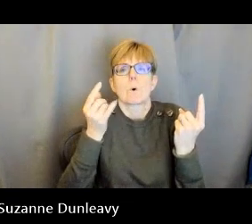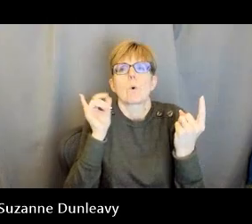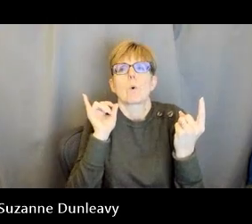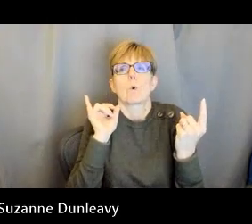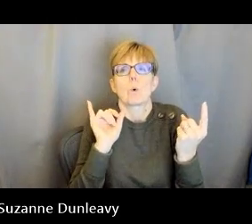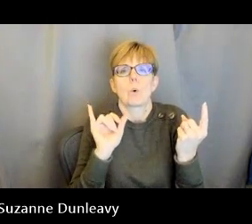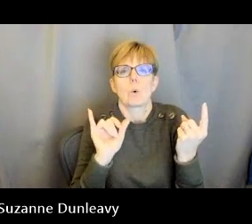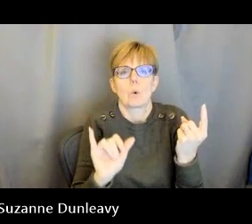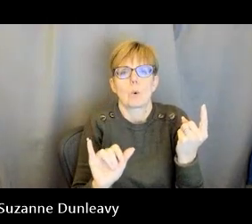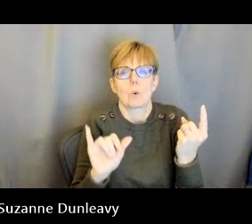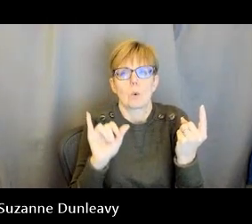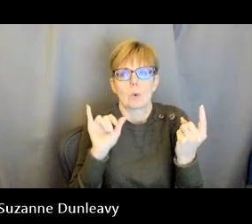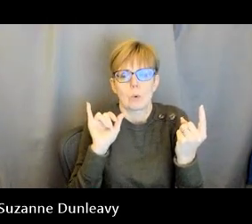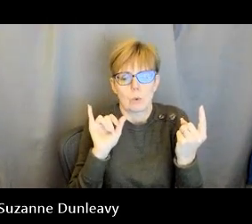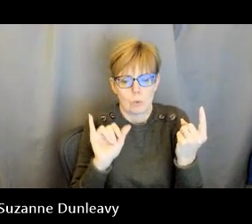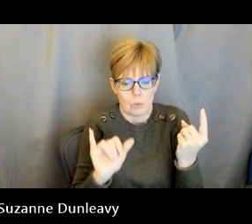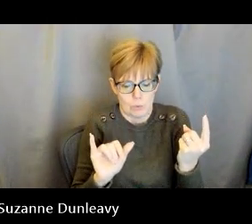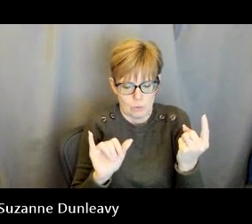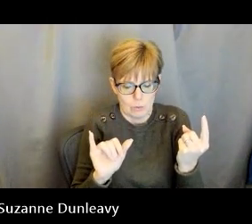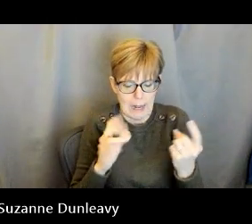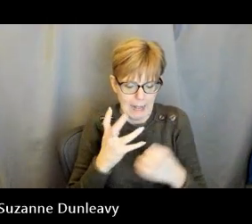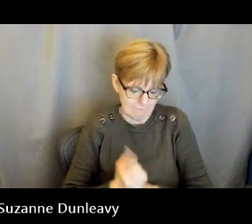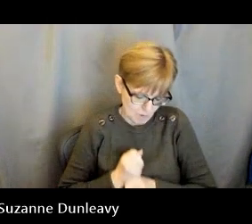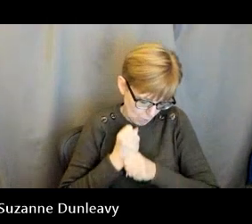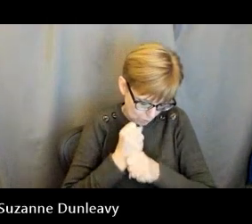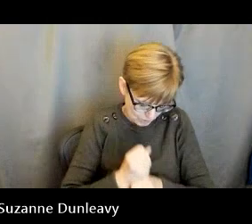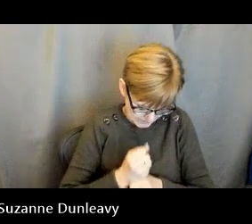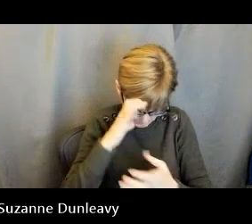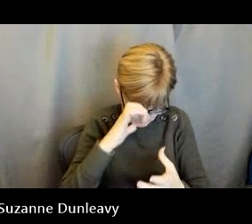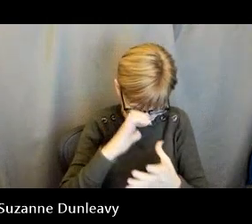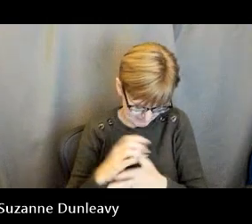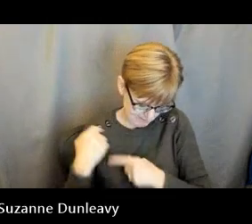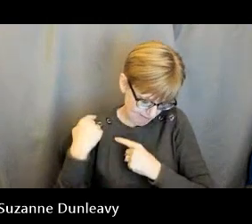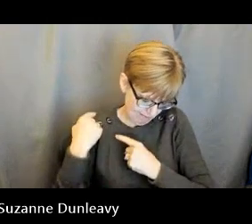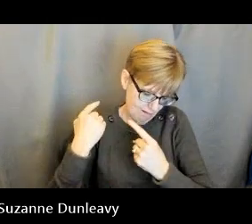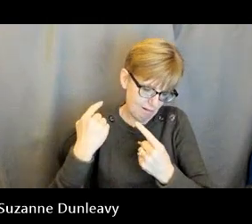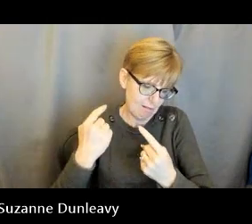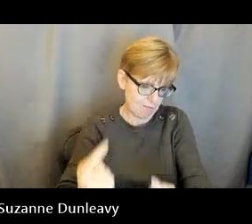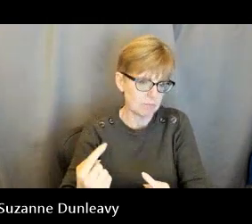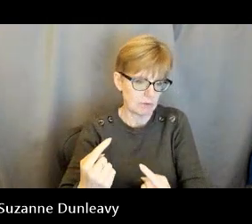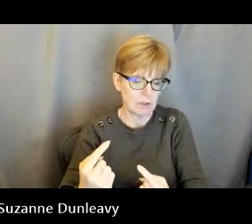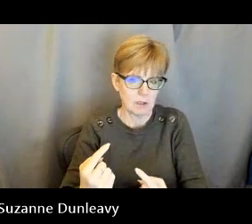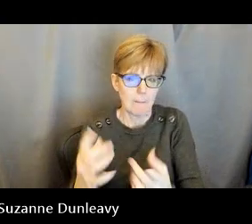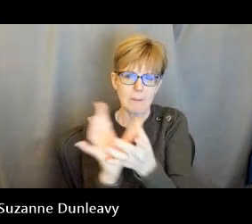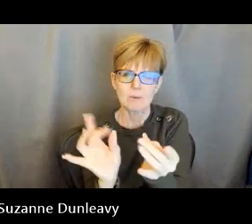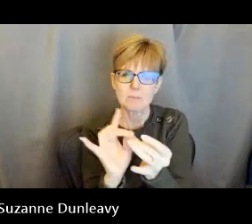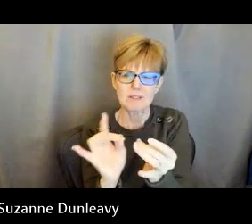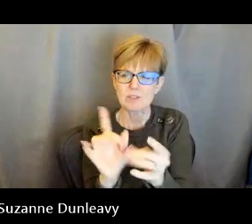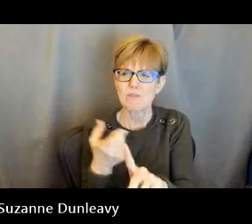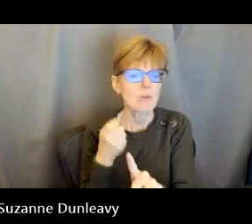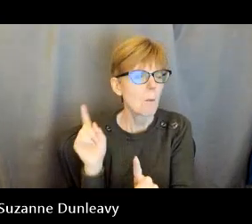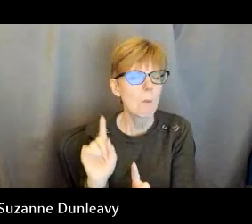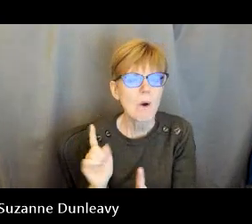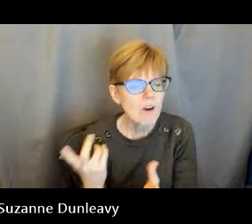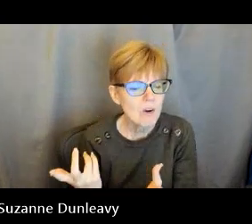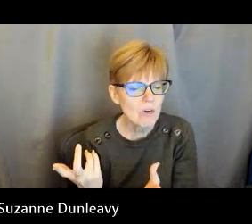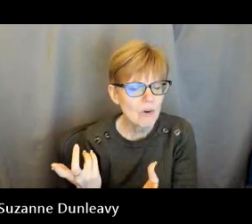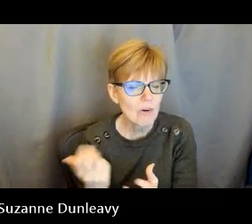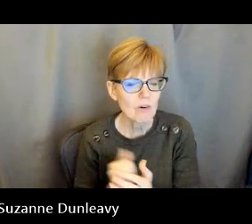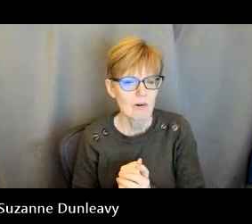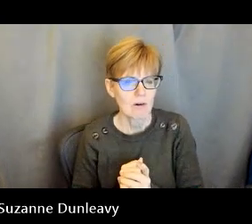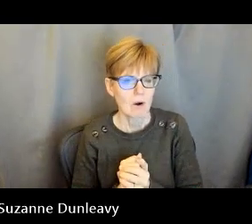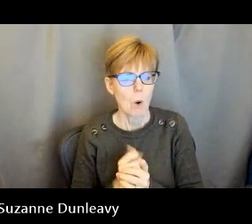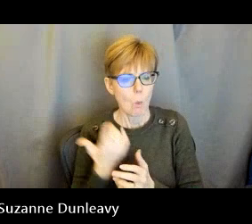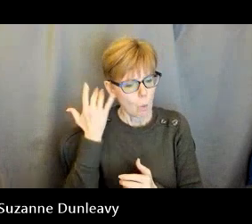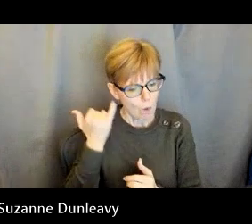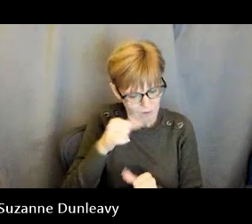on to these beliefs for a very, very long time. But where did these messages come from? Why are we socialized in certain ways about what it